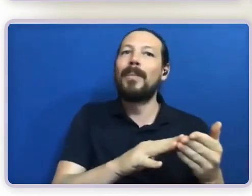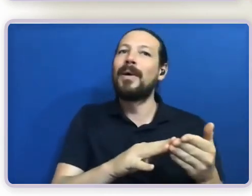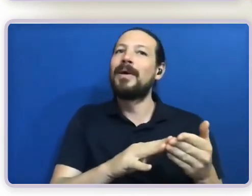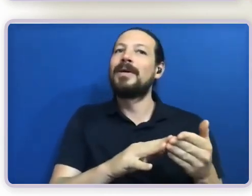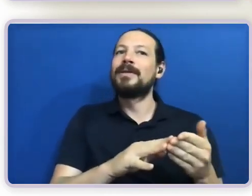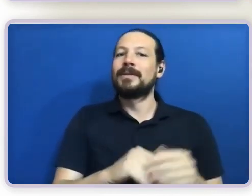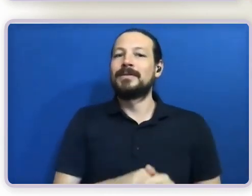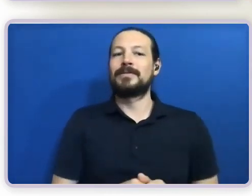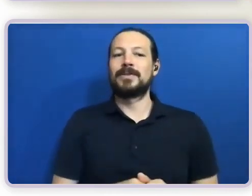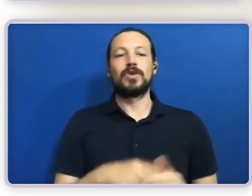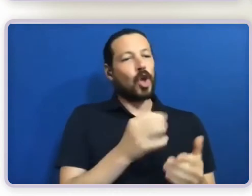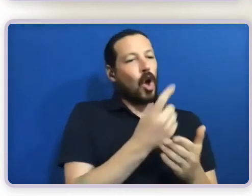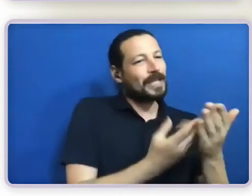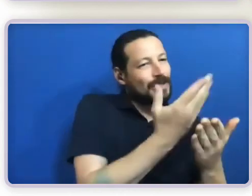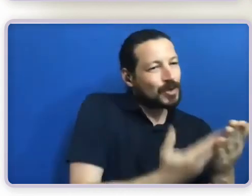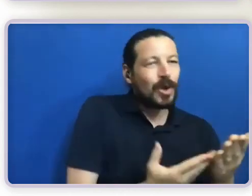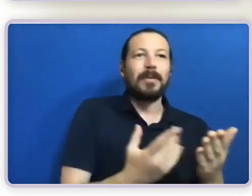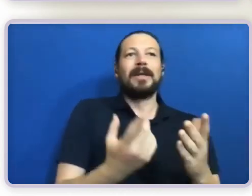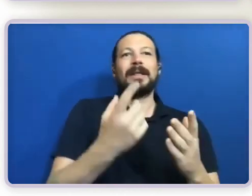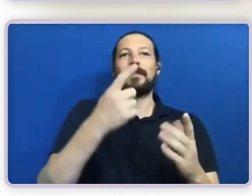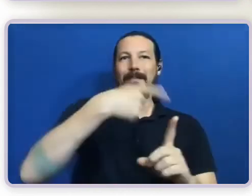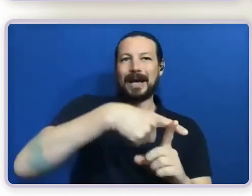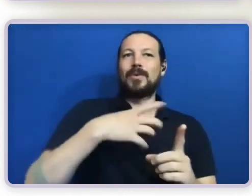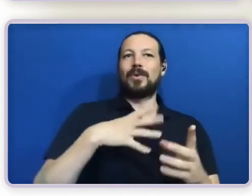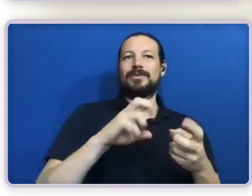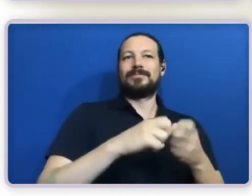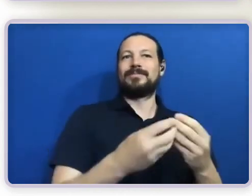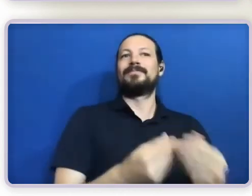well. Michelle, is there anything you would like to add?